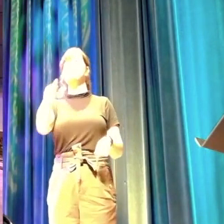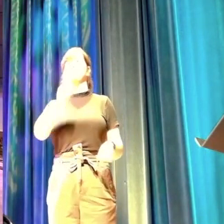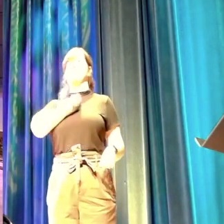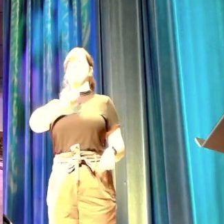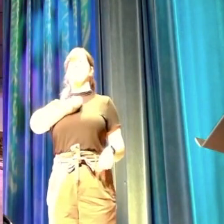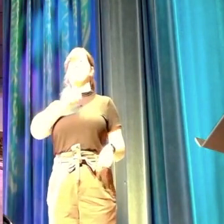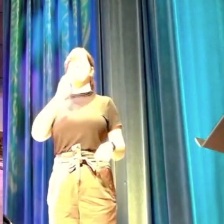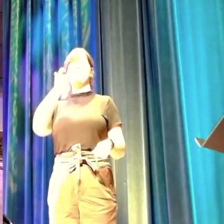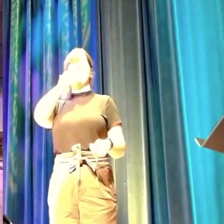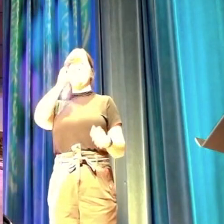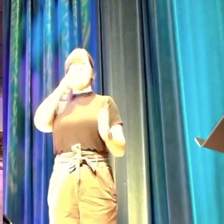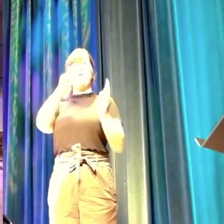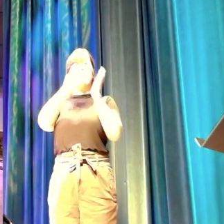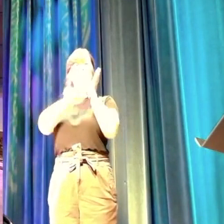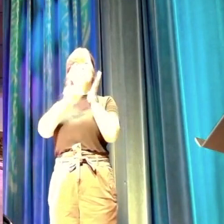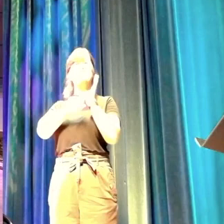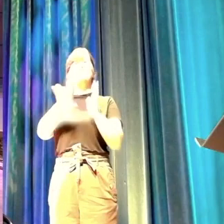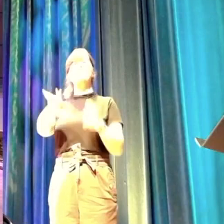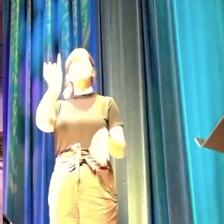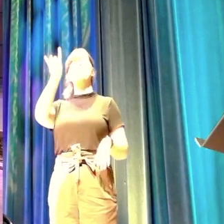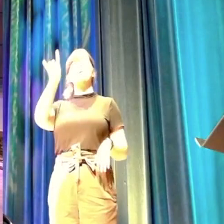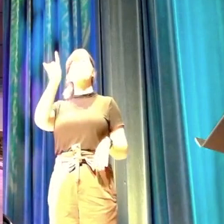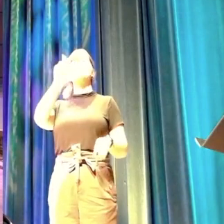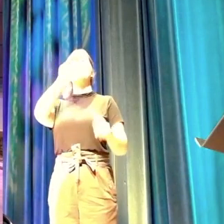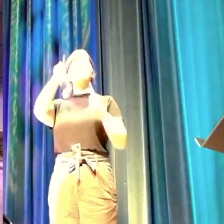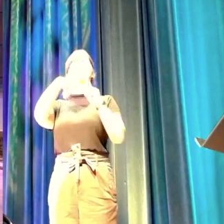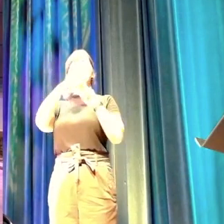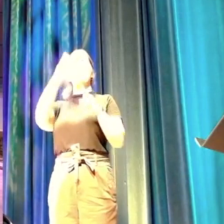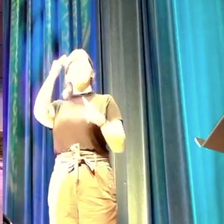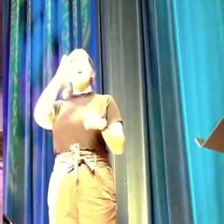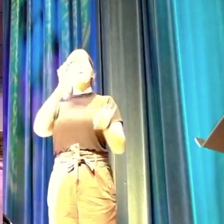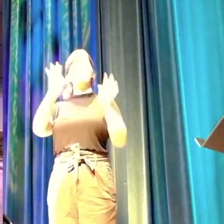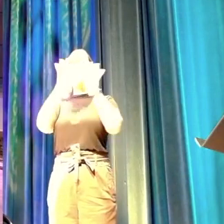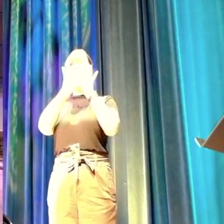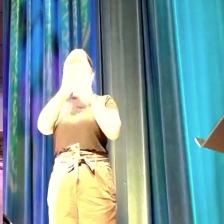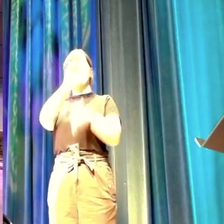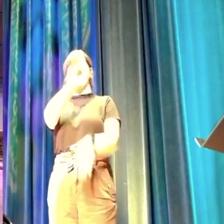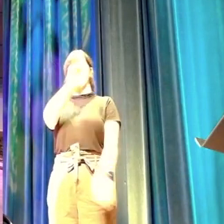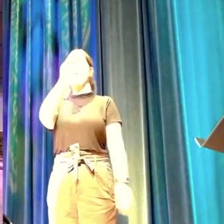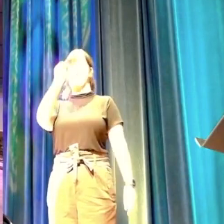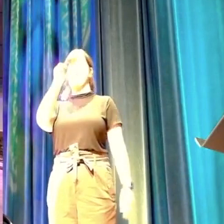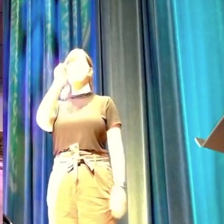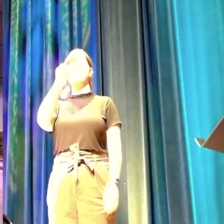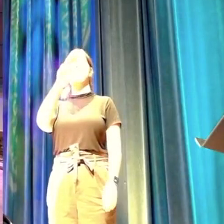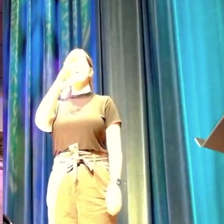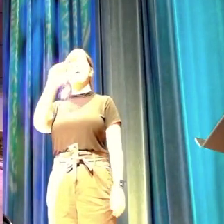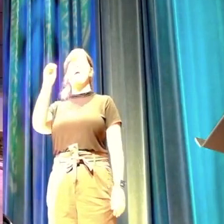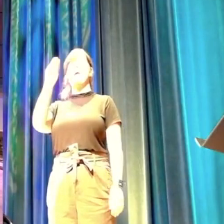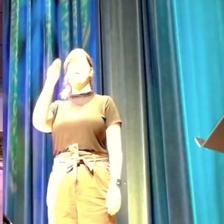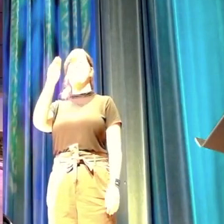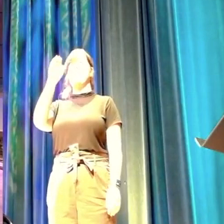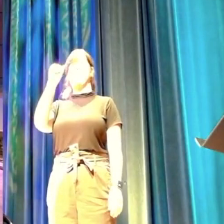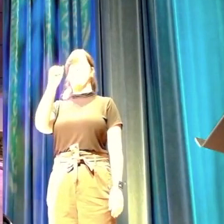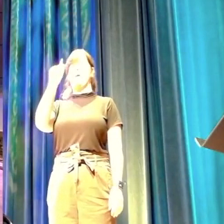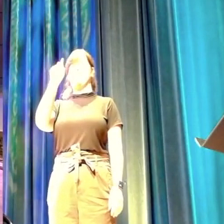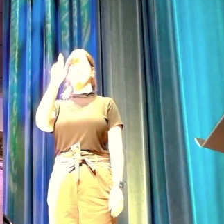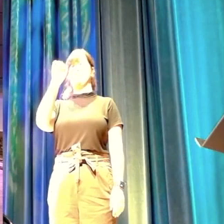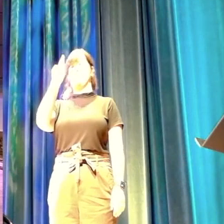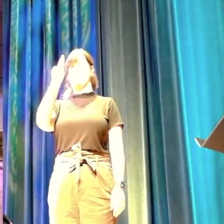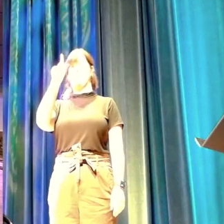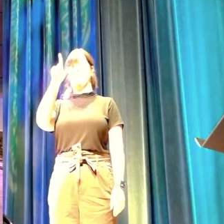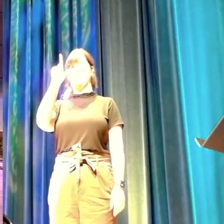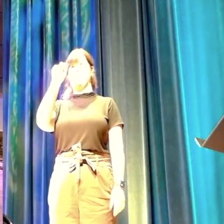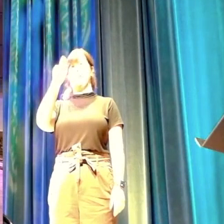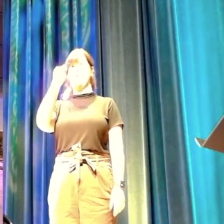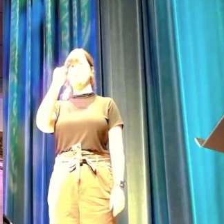conducted this research study talking about the importance of on-in and matriculation from college. So basically,